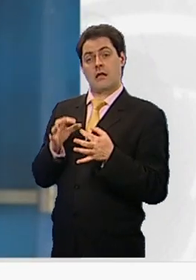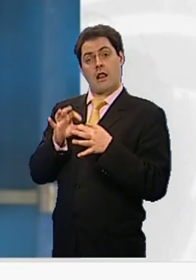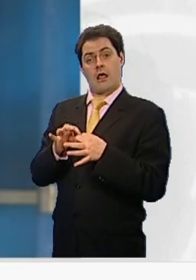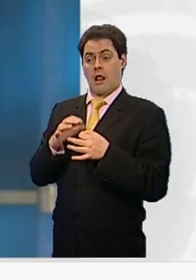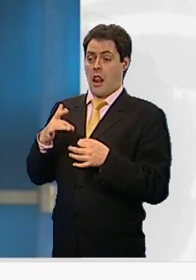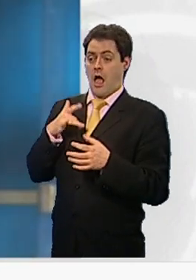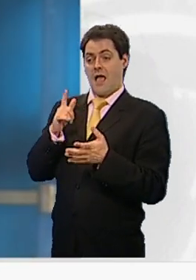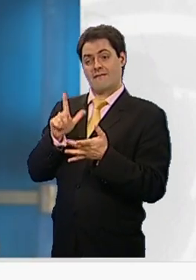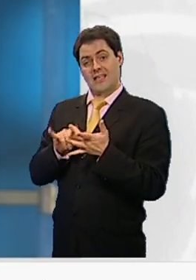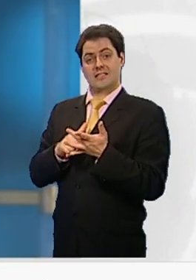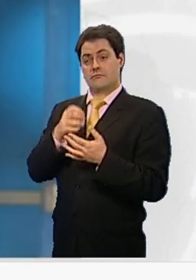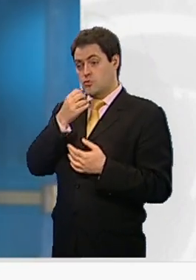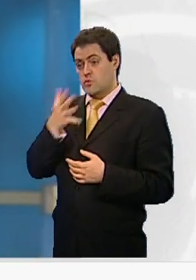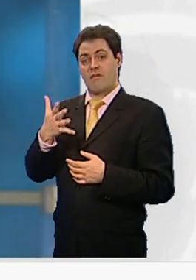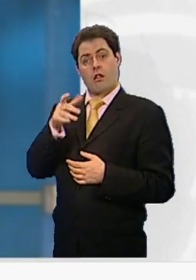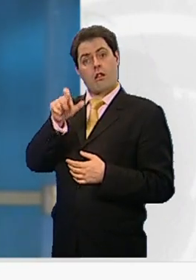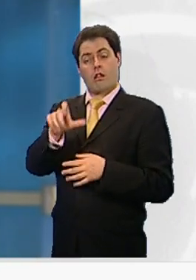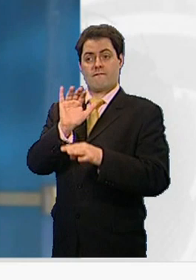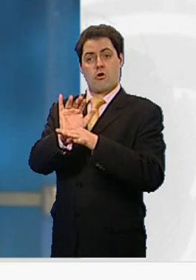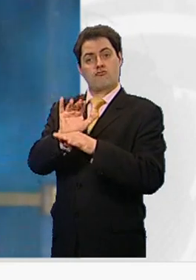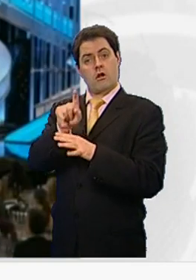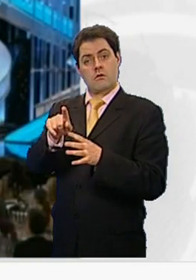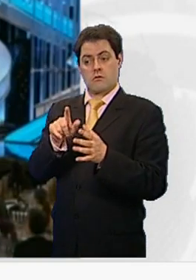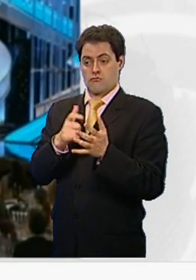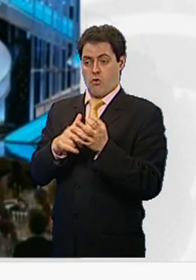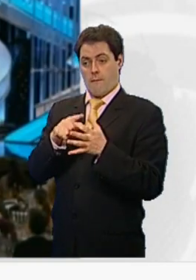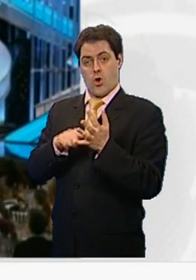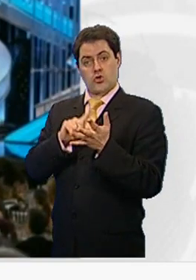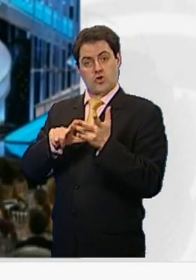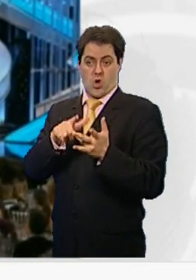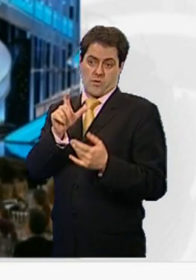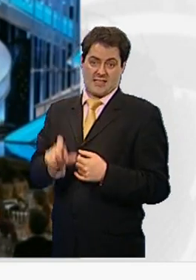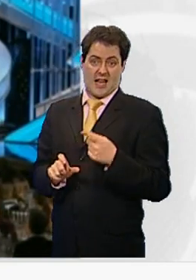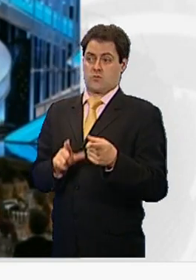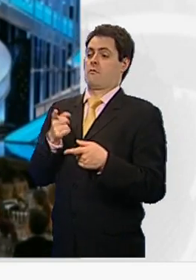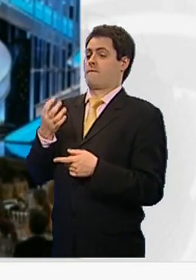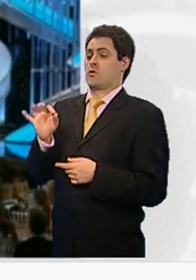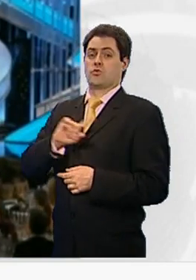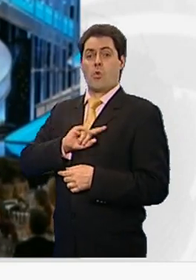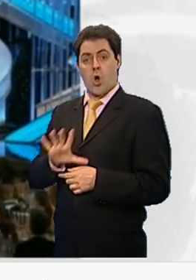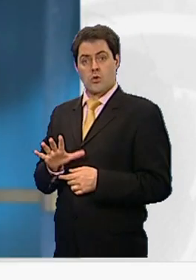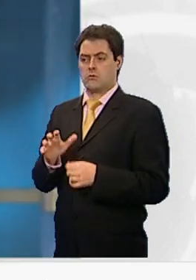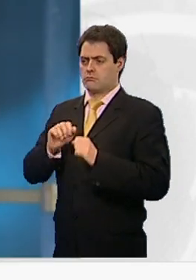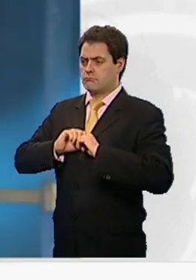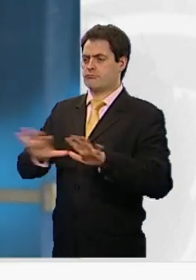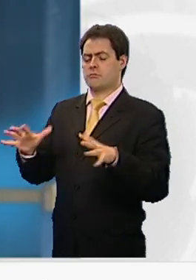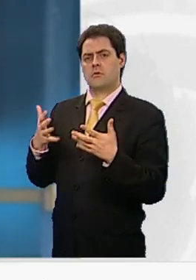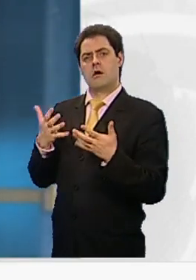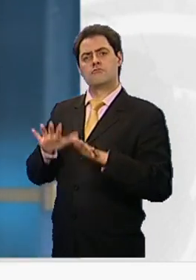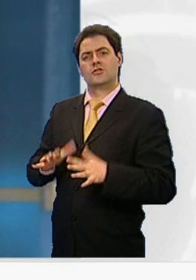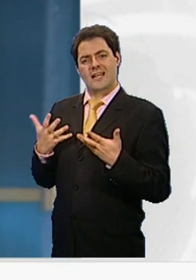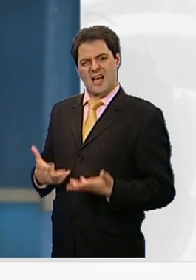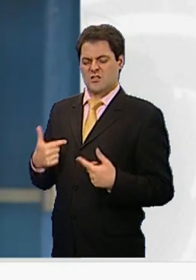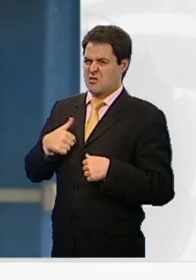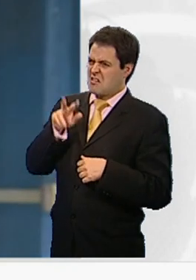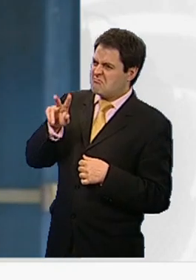Actor to Roberto Benigni for Life is Beautiful, then I think anything is possible. This film is huge breakout hit. It's been released in the UK now,